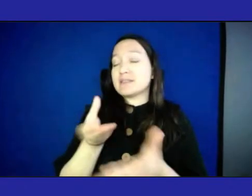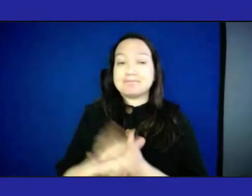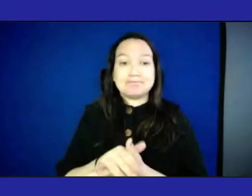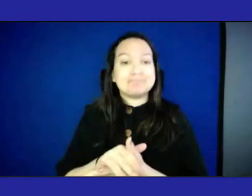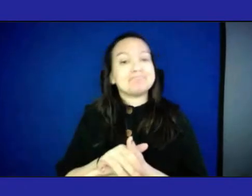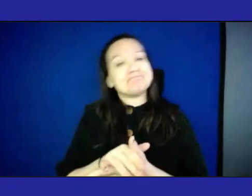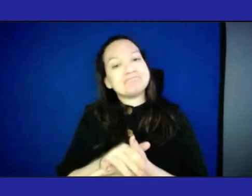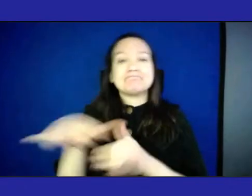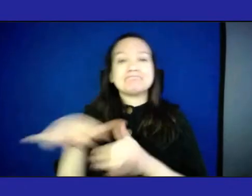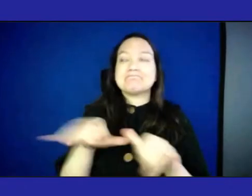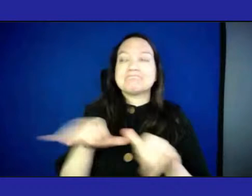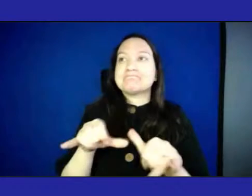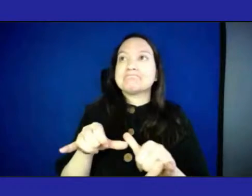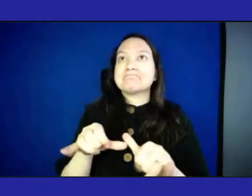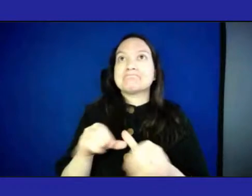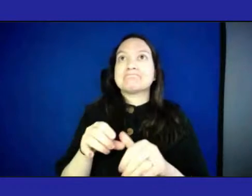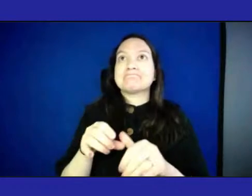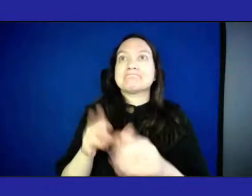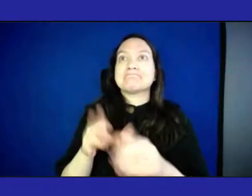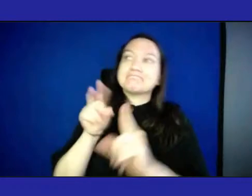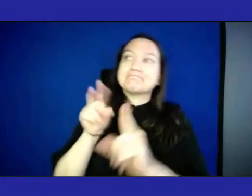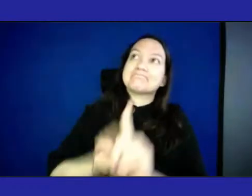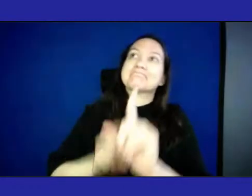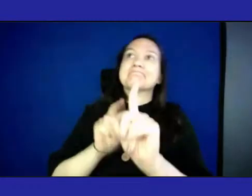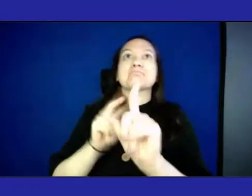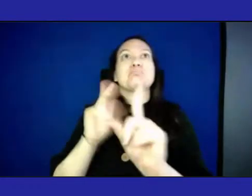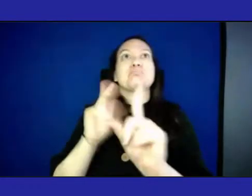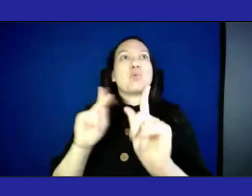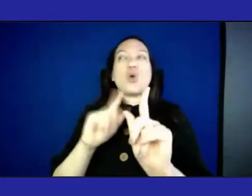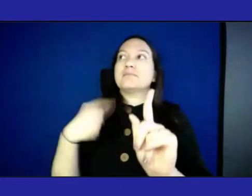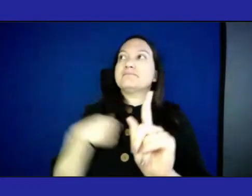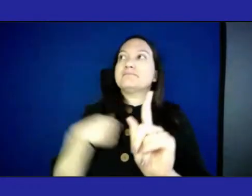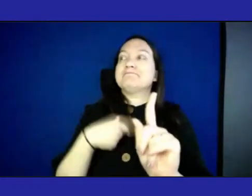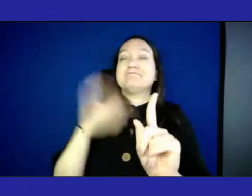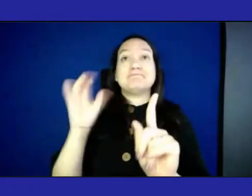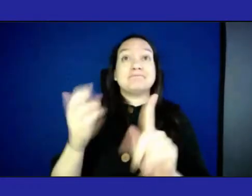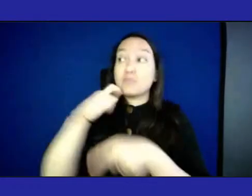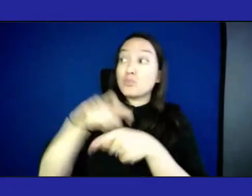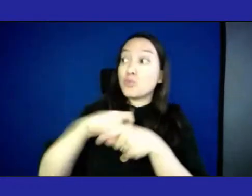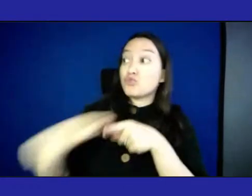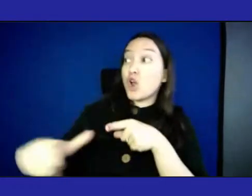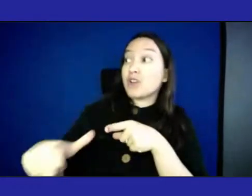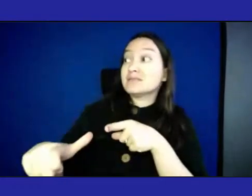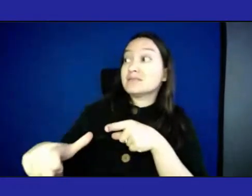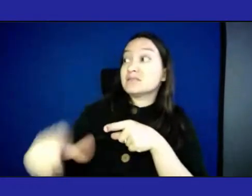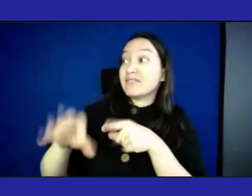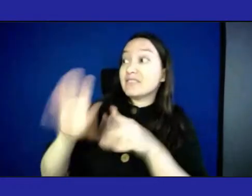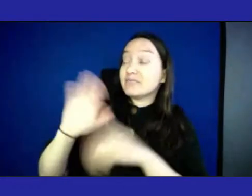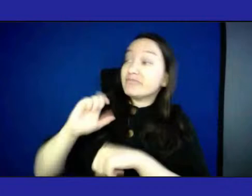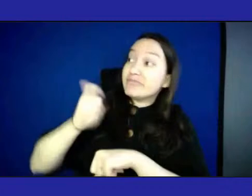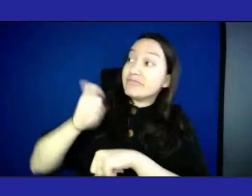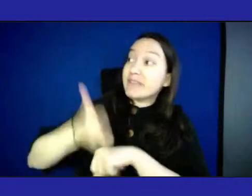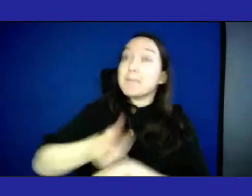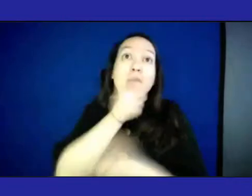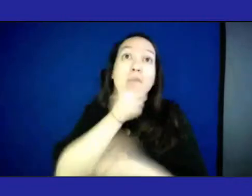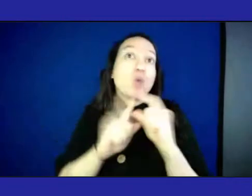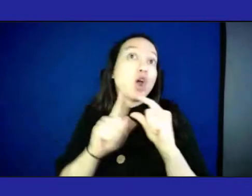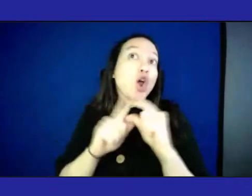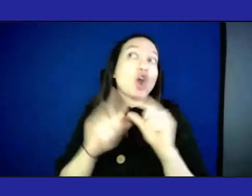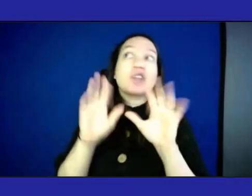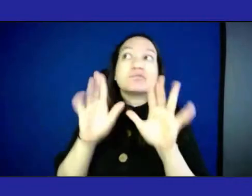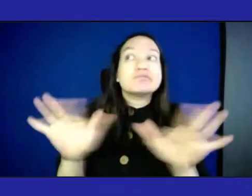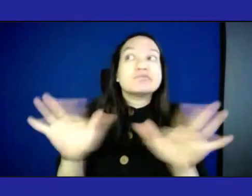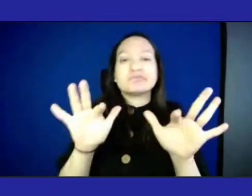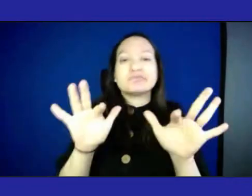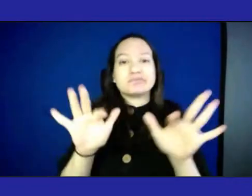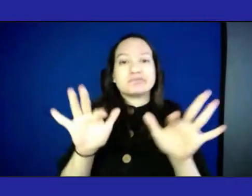our unsung hero. This is the individuals who you pick up the phone and try to call them if you need to reset your password, etc. But I did